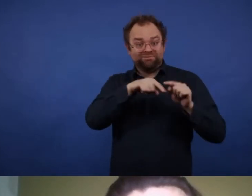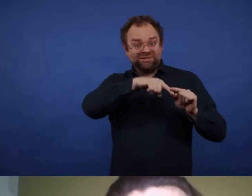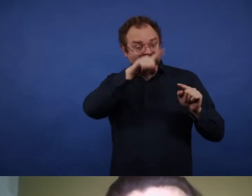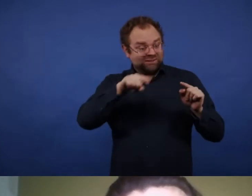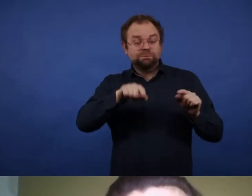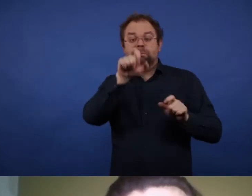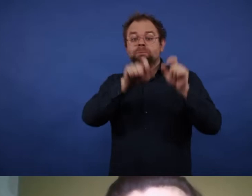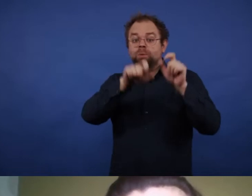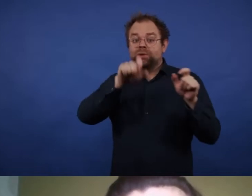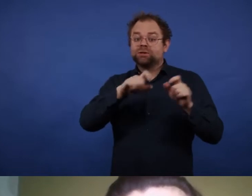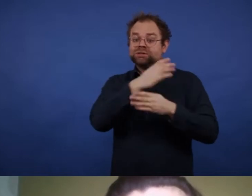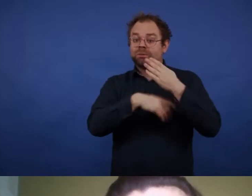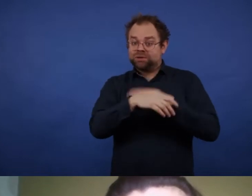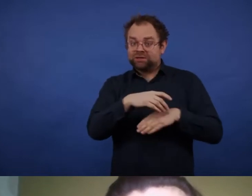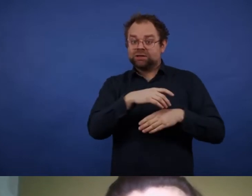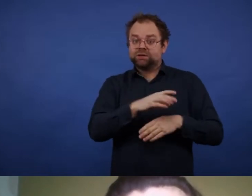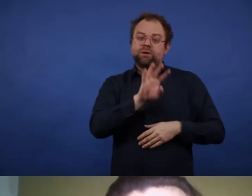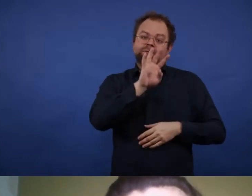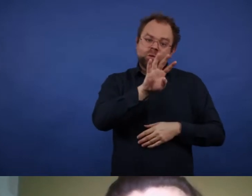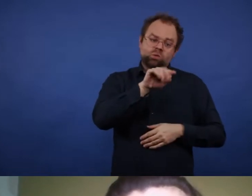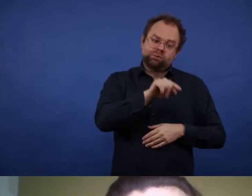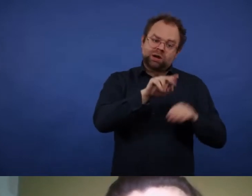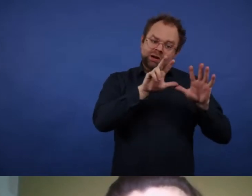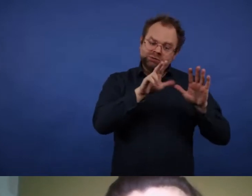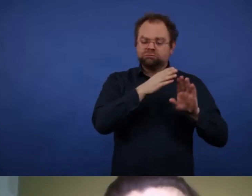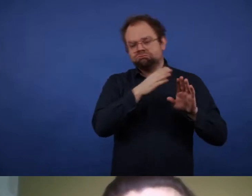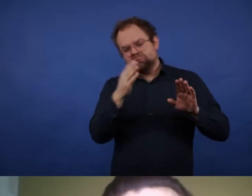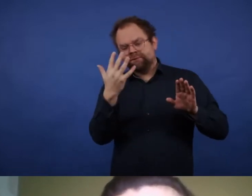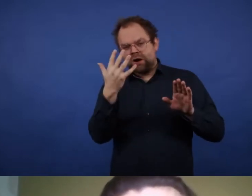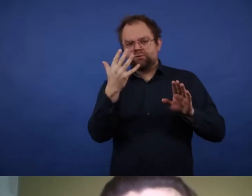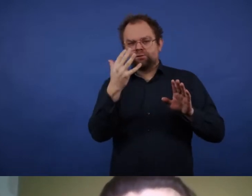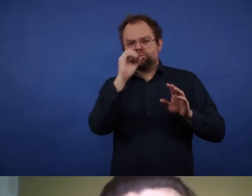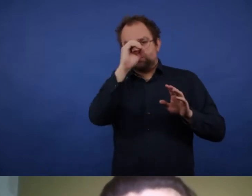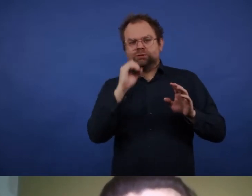be consulted in order to make sure that their needs are properly met.